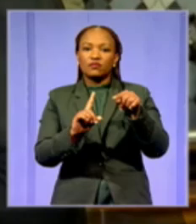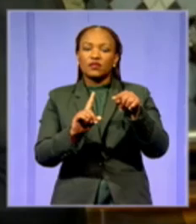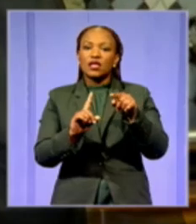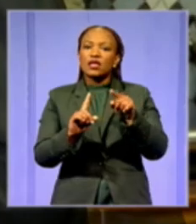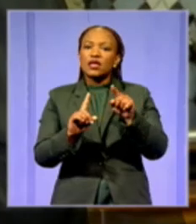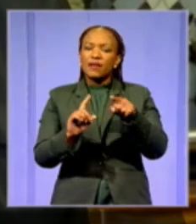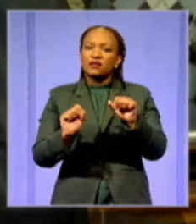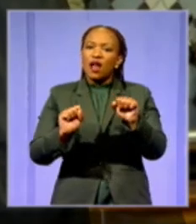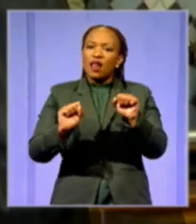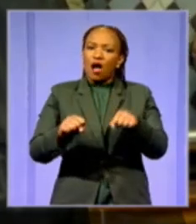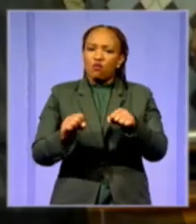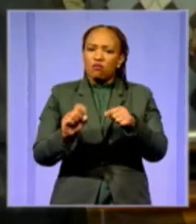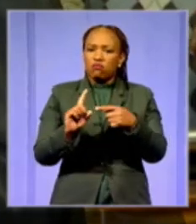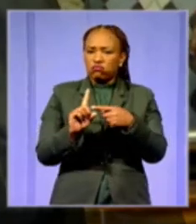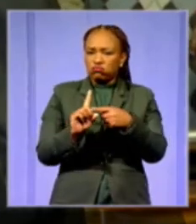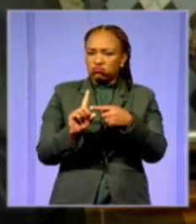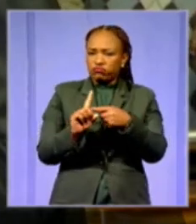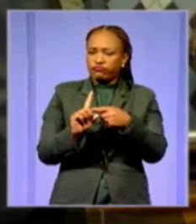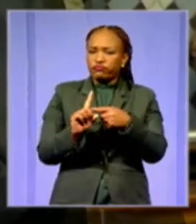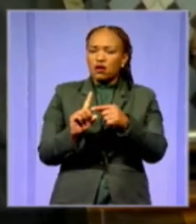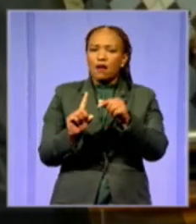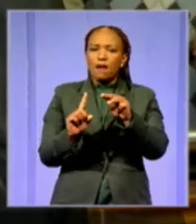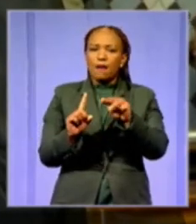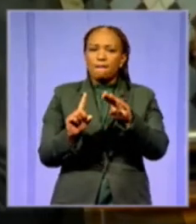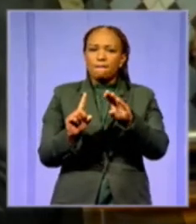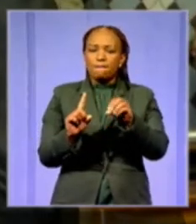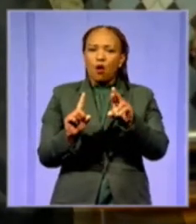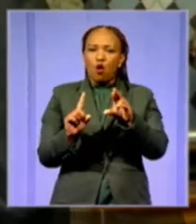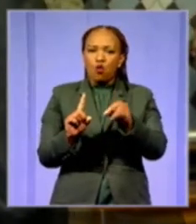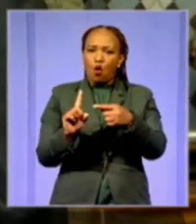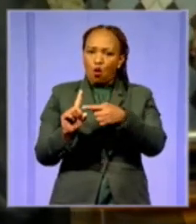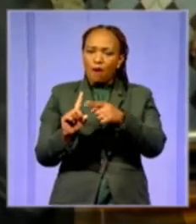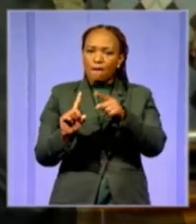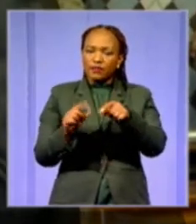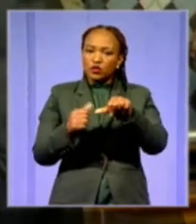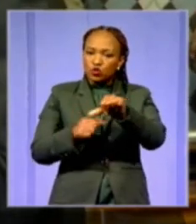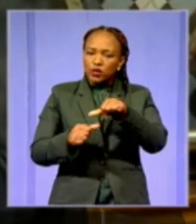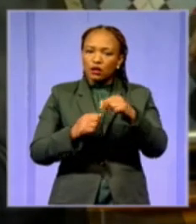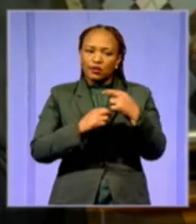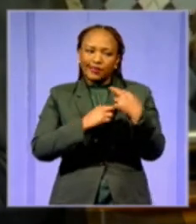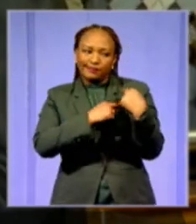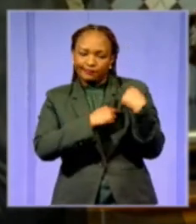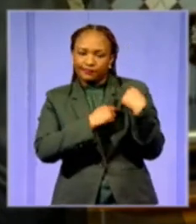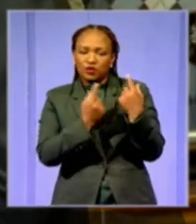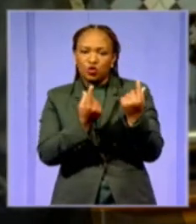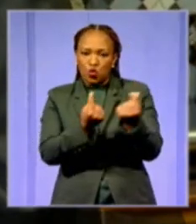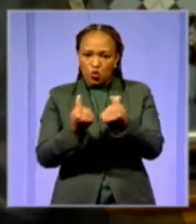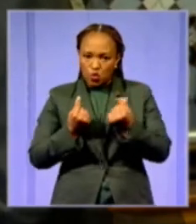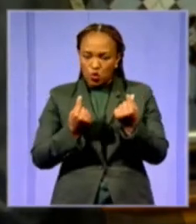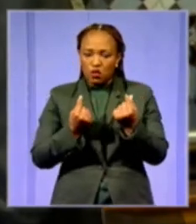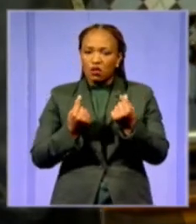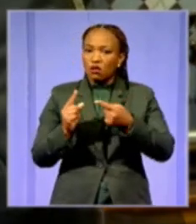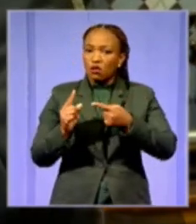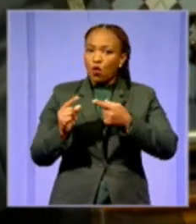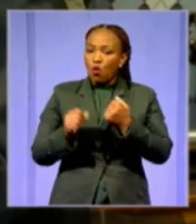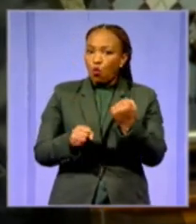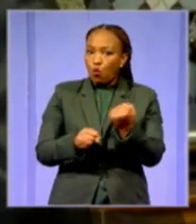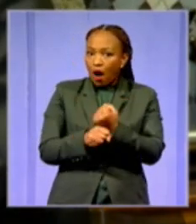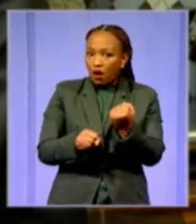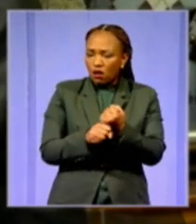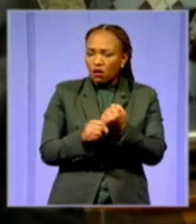applicants to be able to do their social responsibilities. They have a number of work they are doing. For